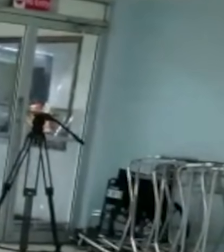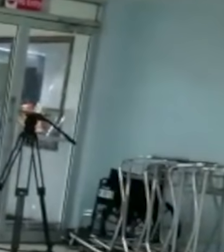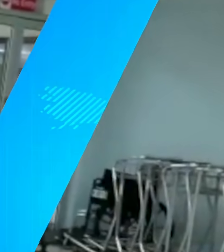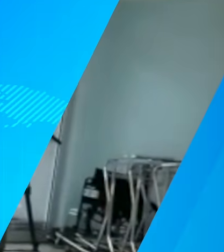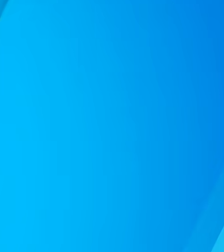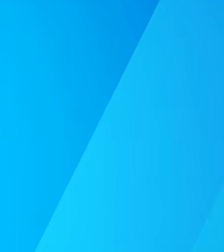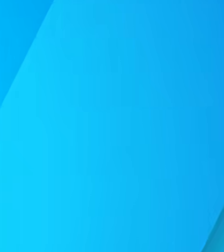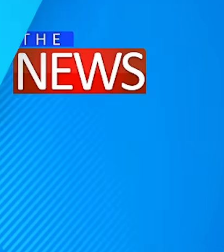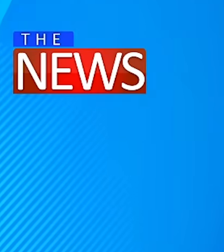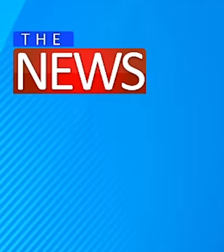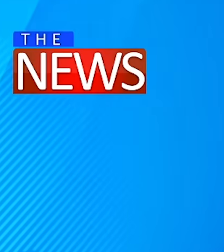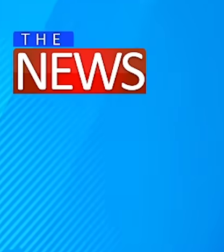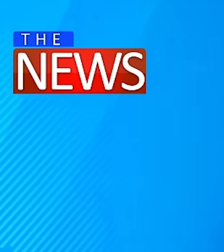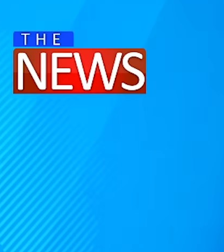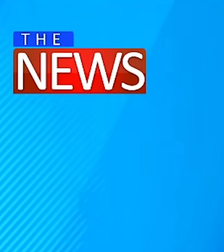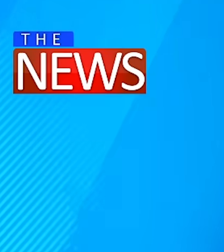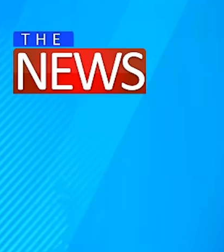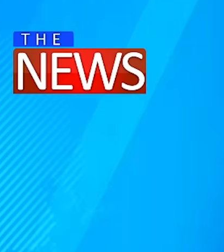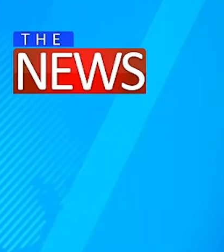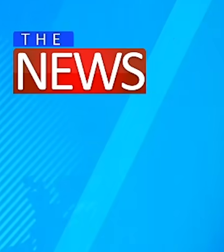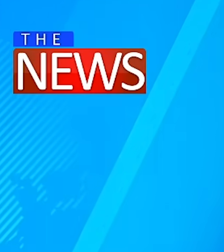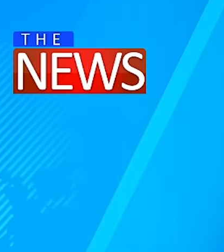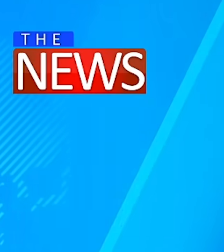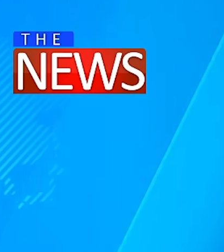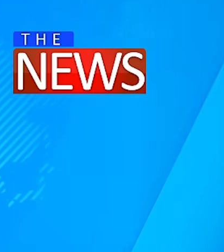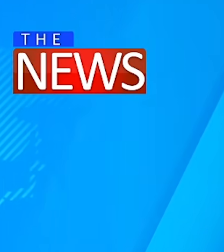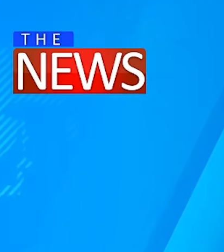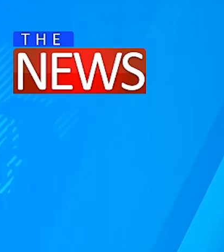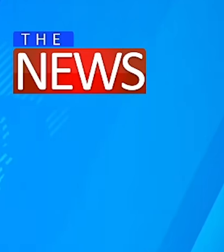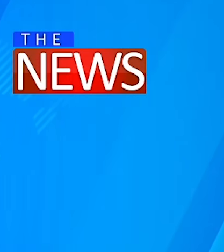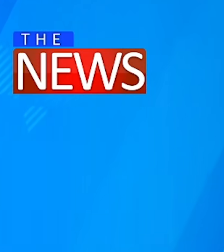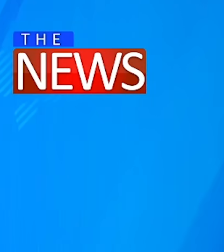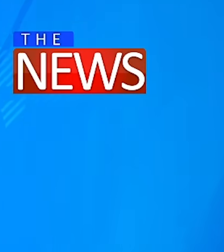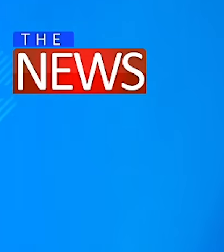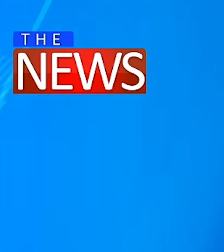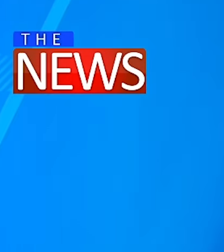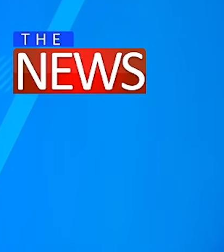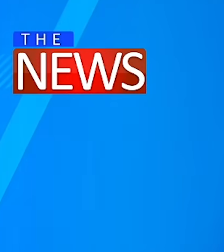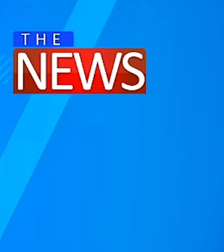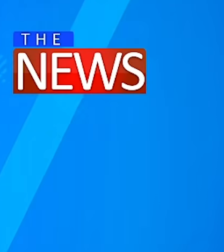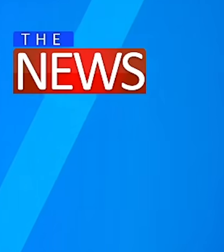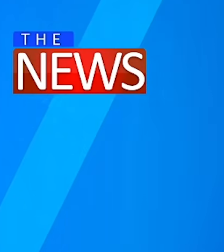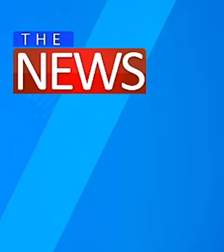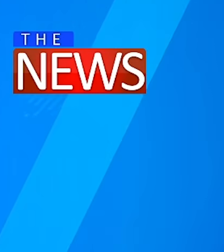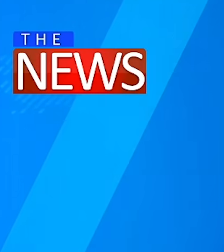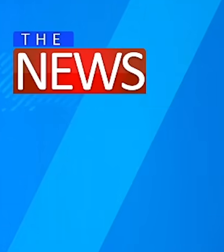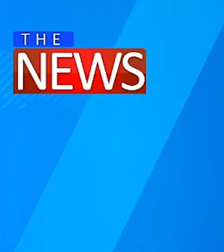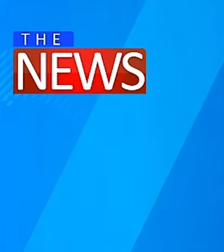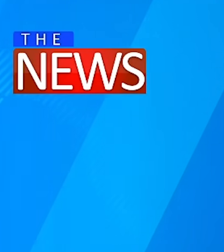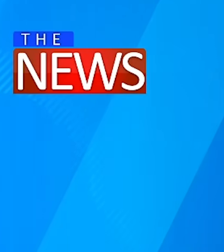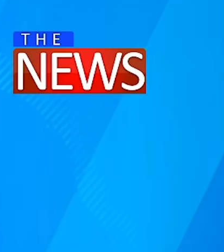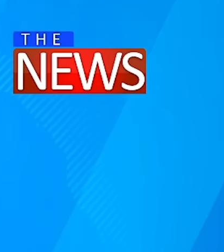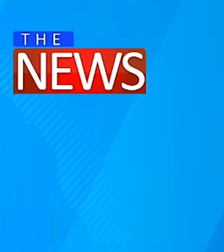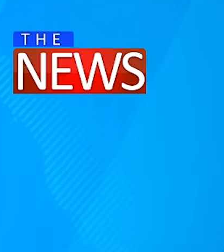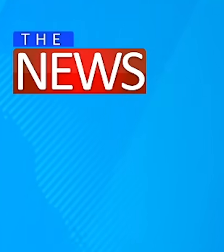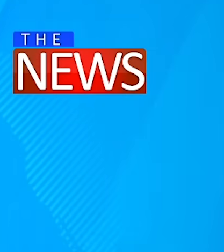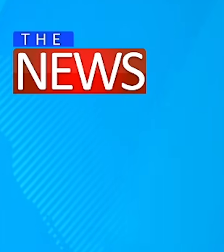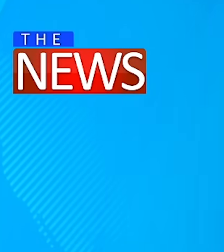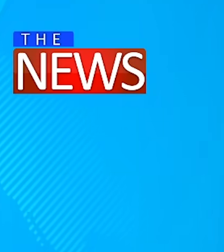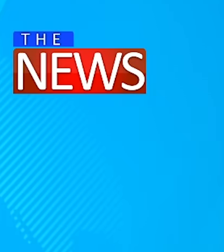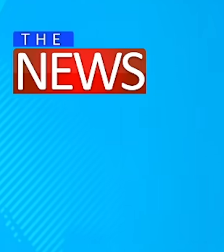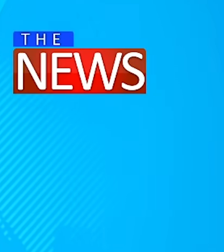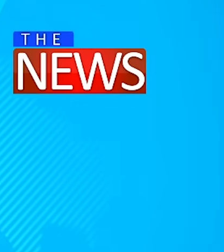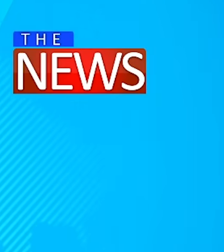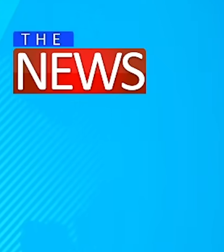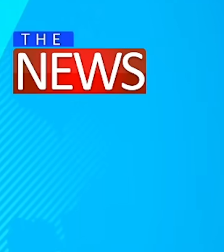St. Anne. The Minister of Education, Carl Samuda, says they're contemplating the use of predictive